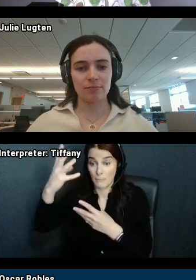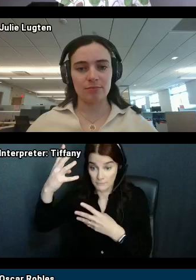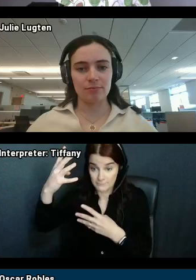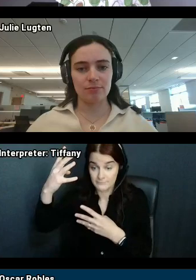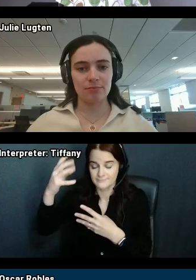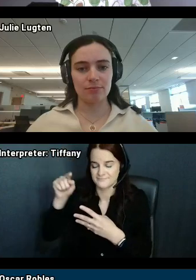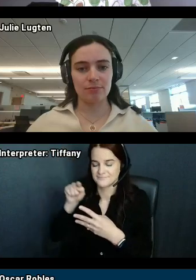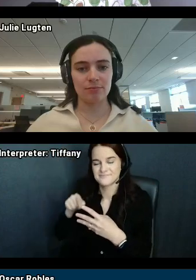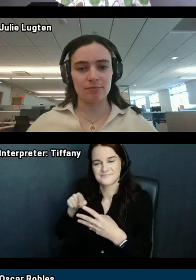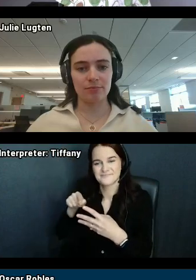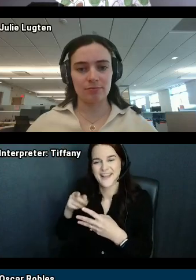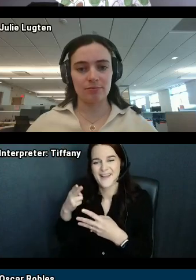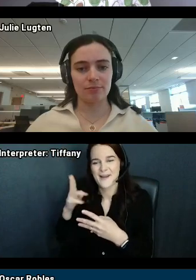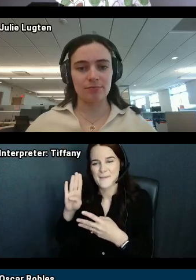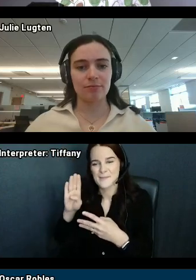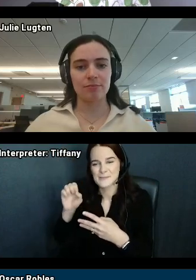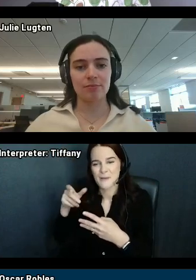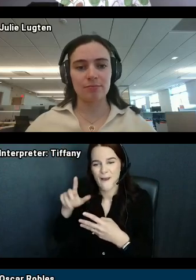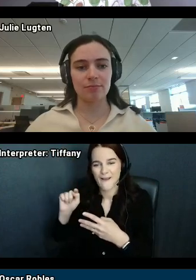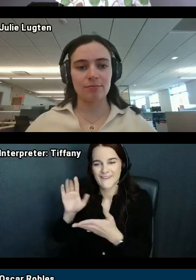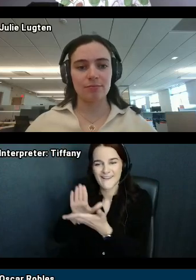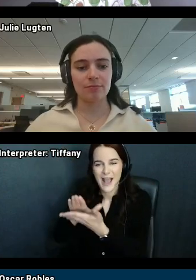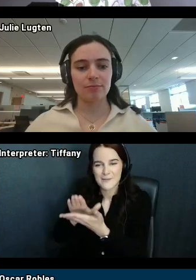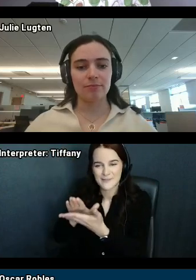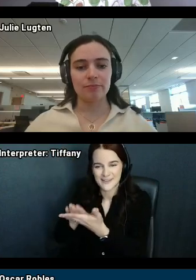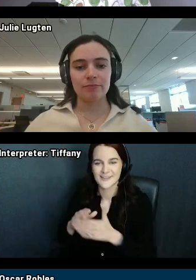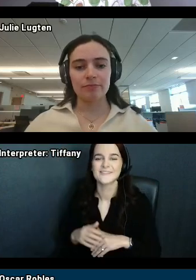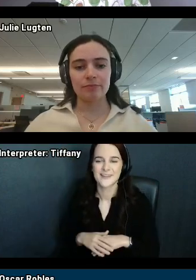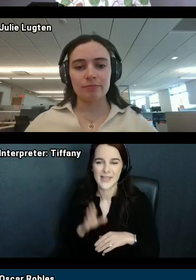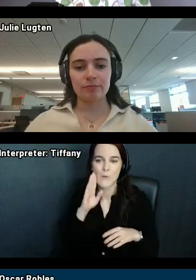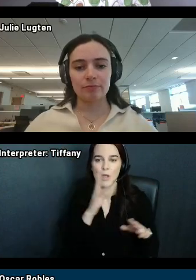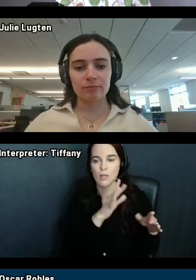HubSpot Academy. And that'll bring you out to the HubSpot Academy page.